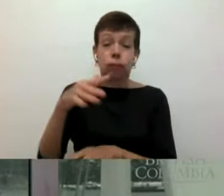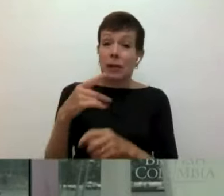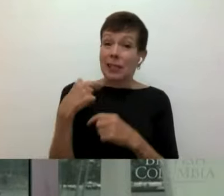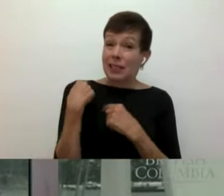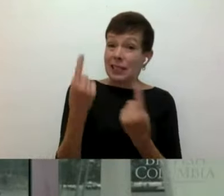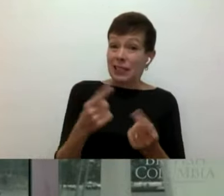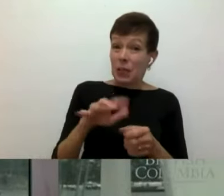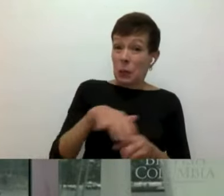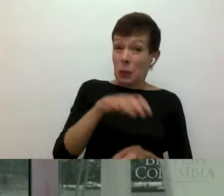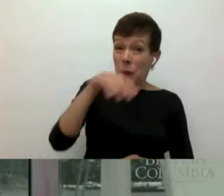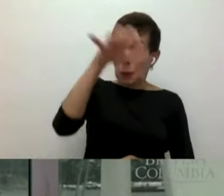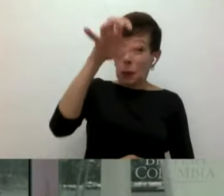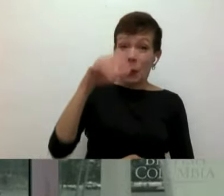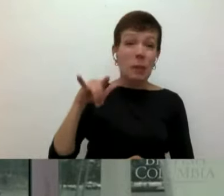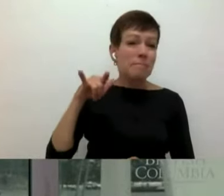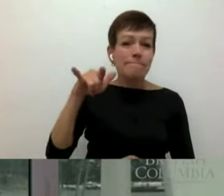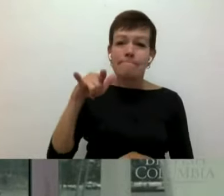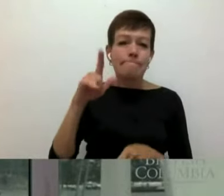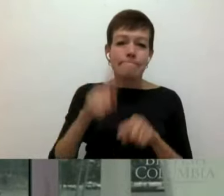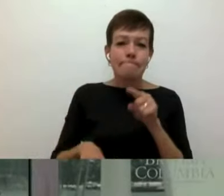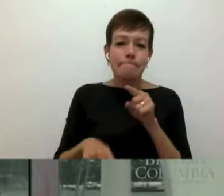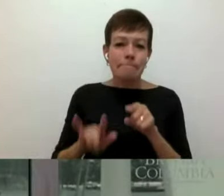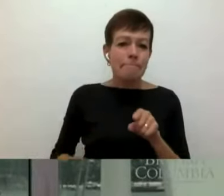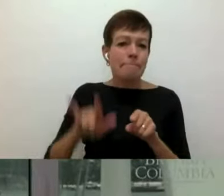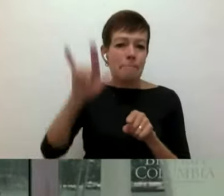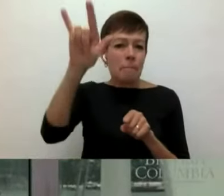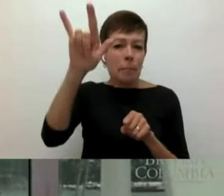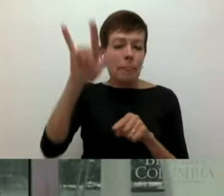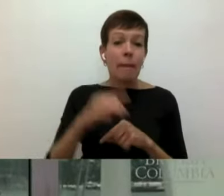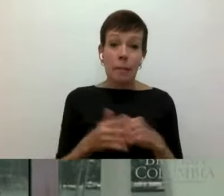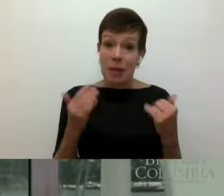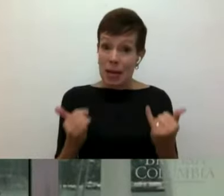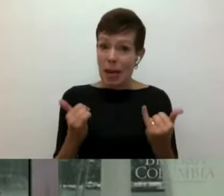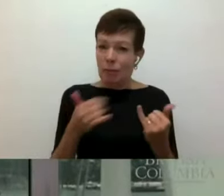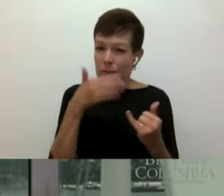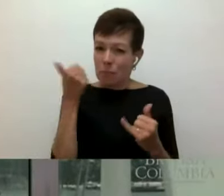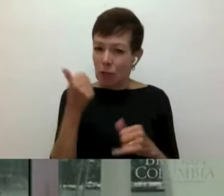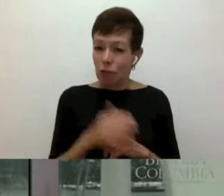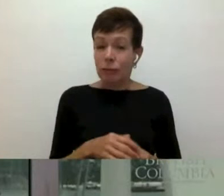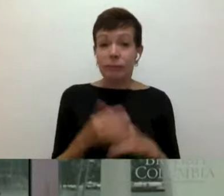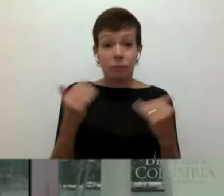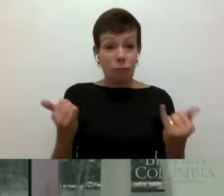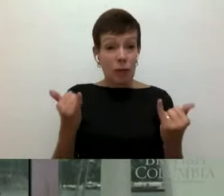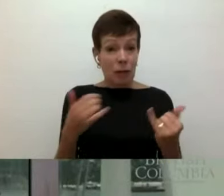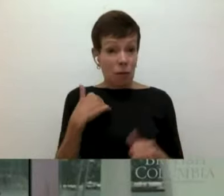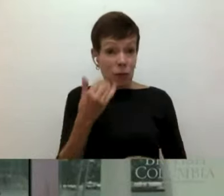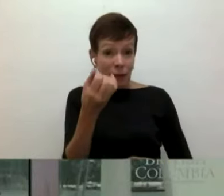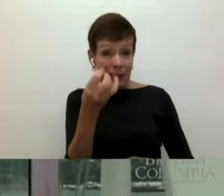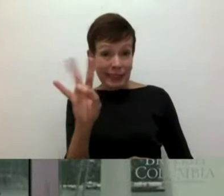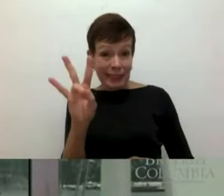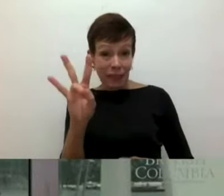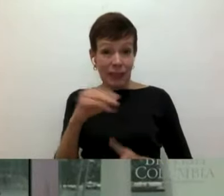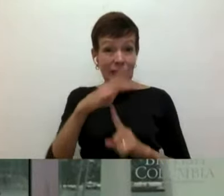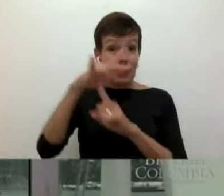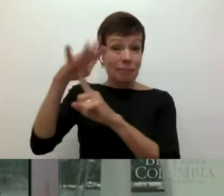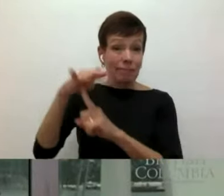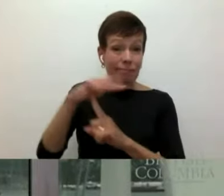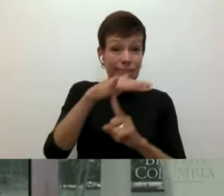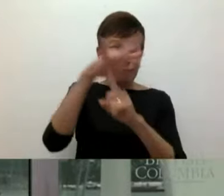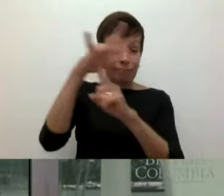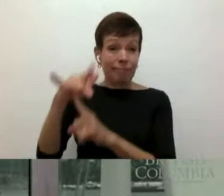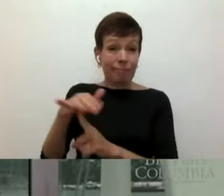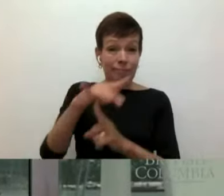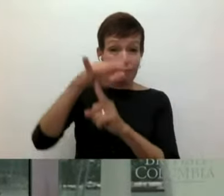poor visibility in recent days. If it's very, very smoky, planes can't fly. There are presently